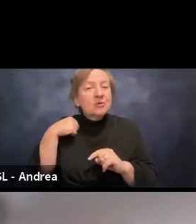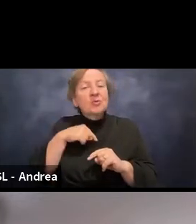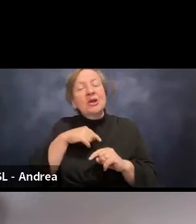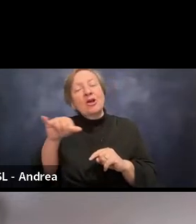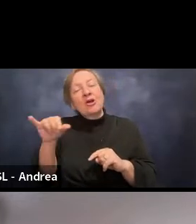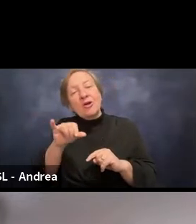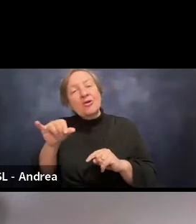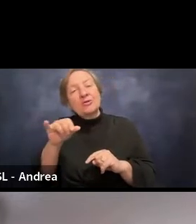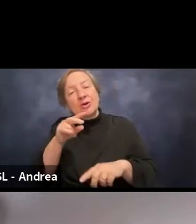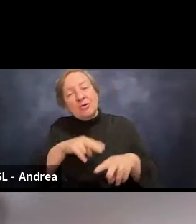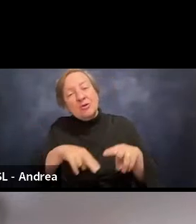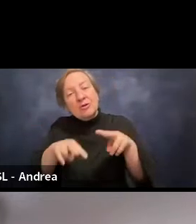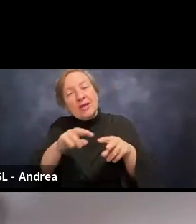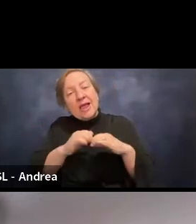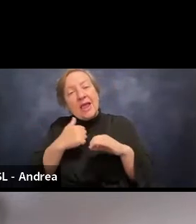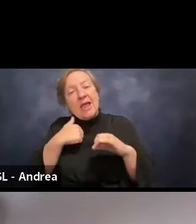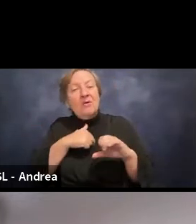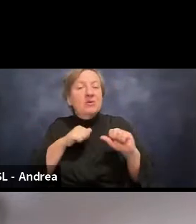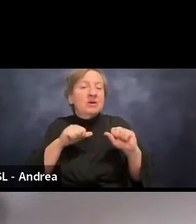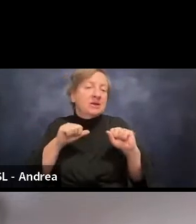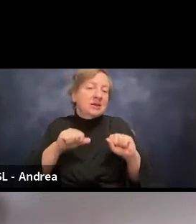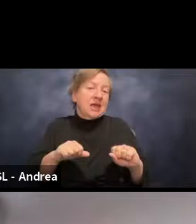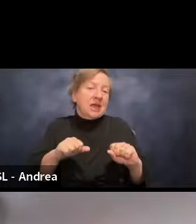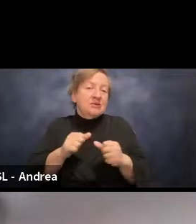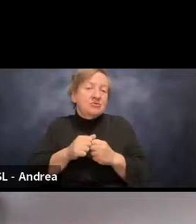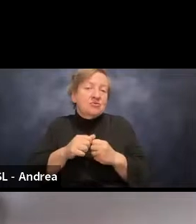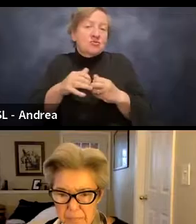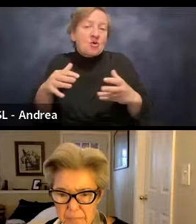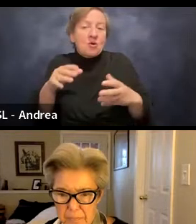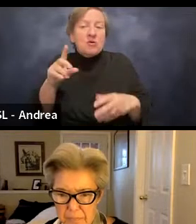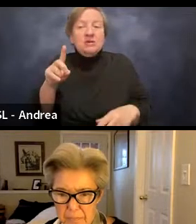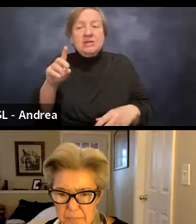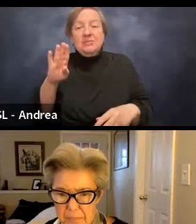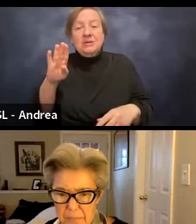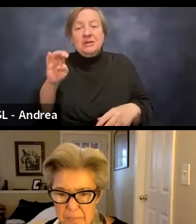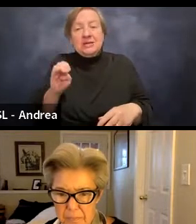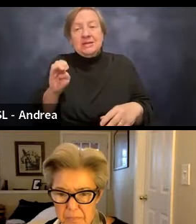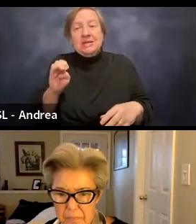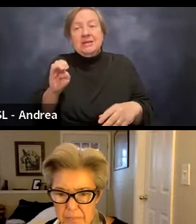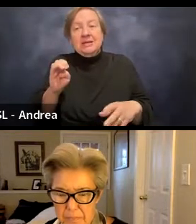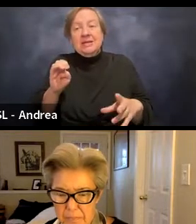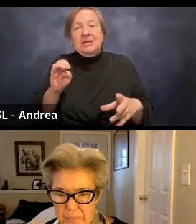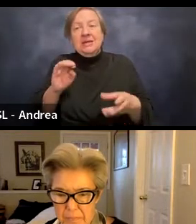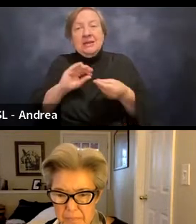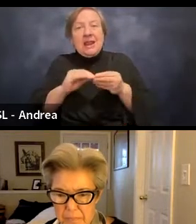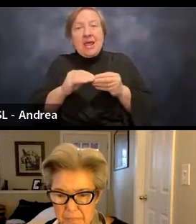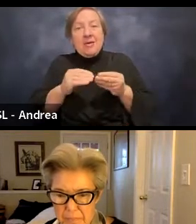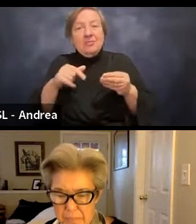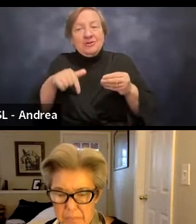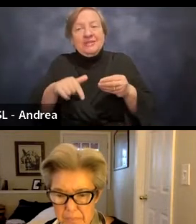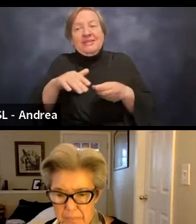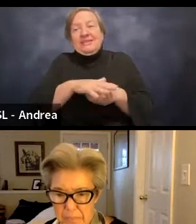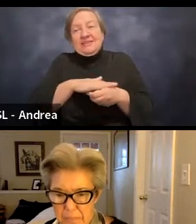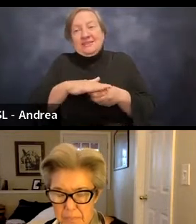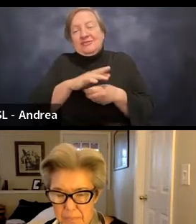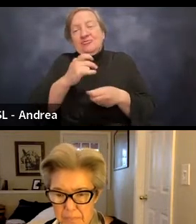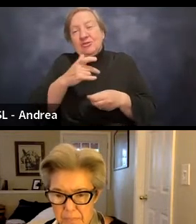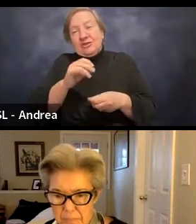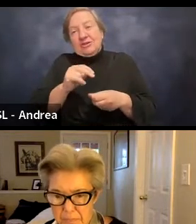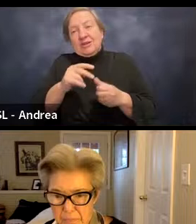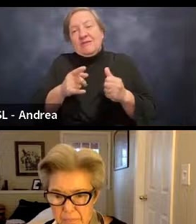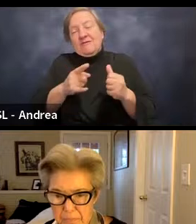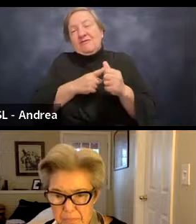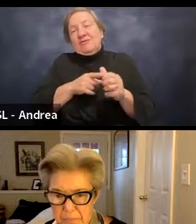looking at how can we grow the DBE population in this region as a first